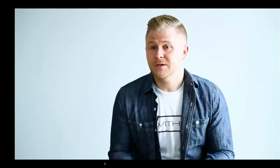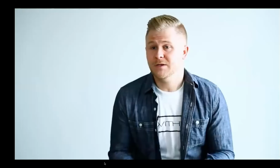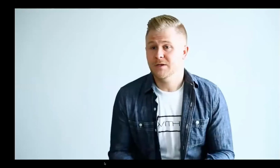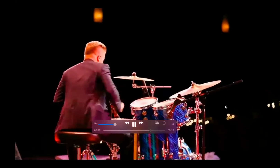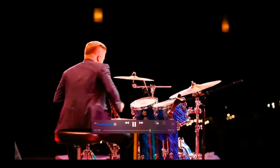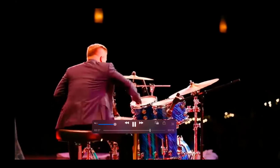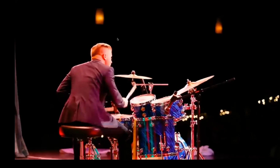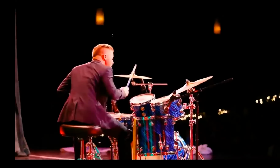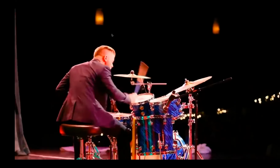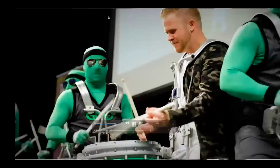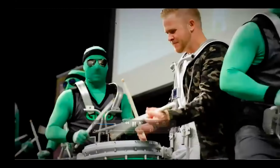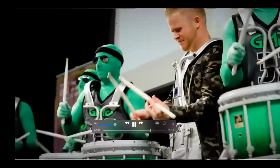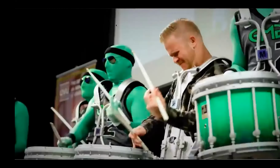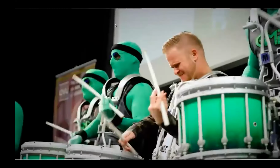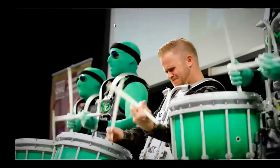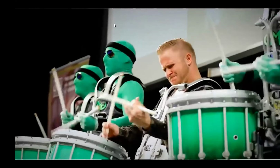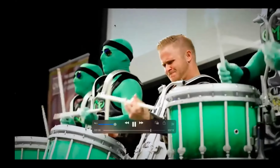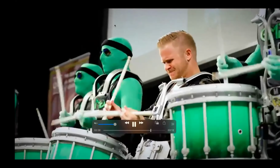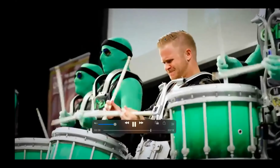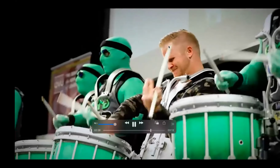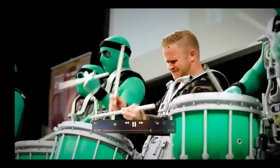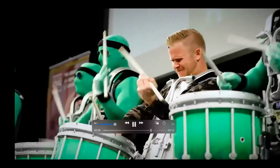From that moment on, I've never put those sticks down.